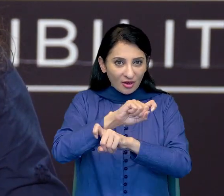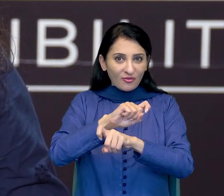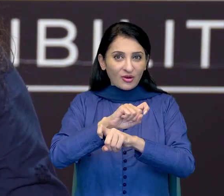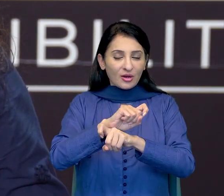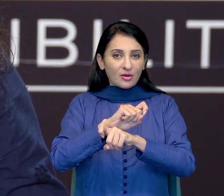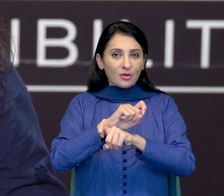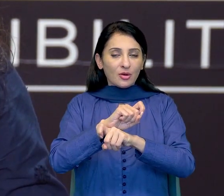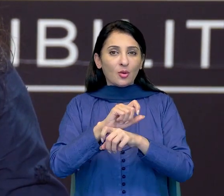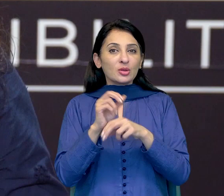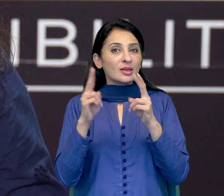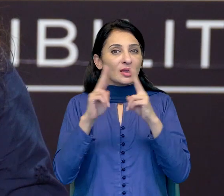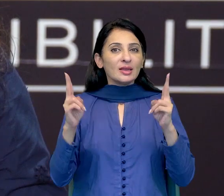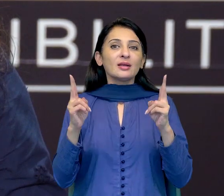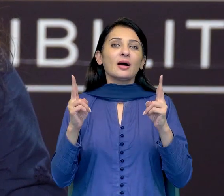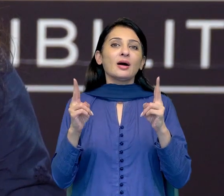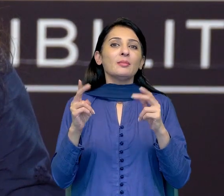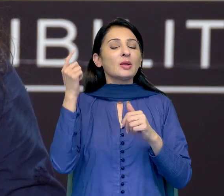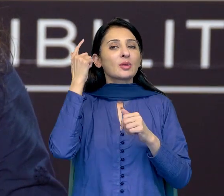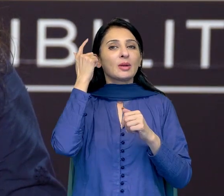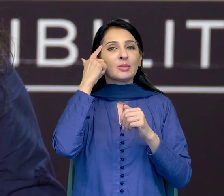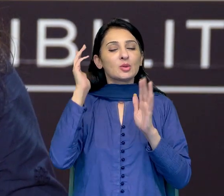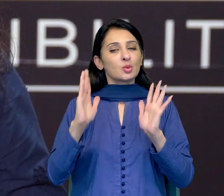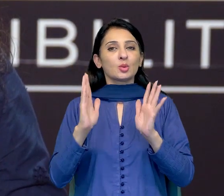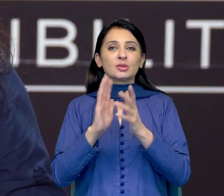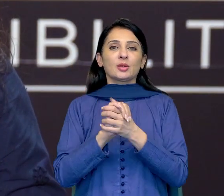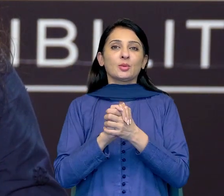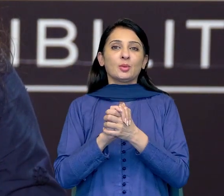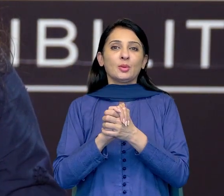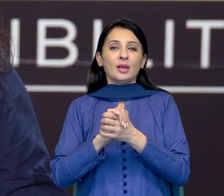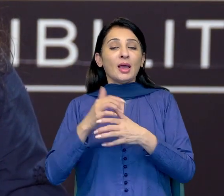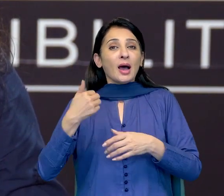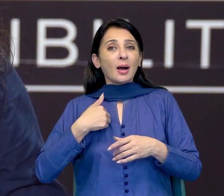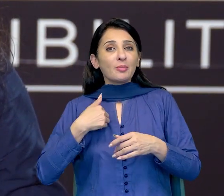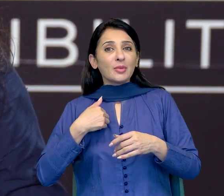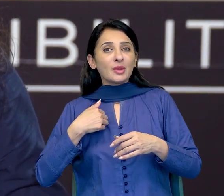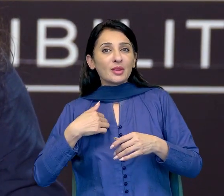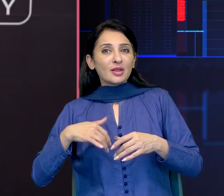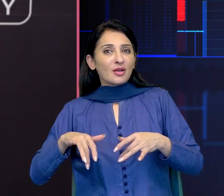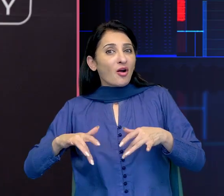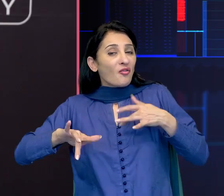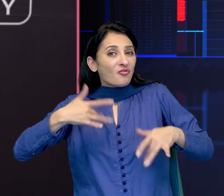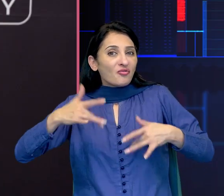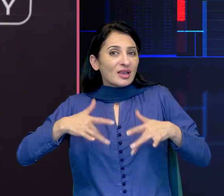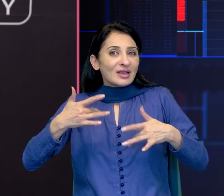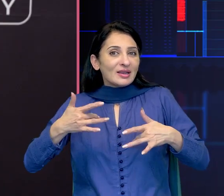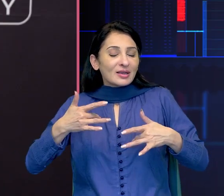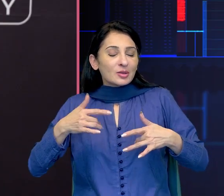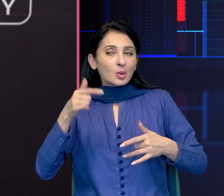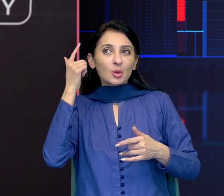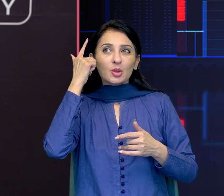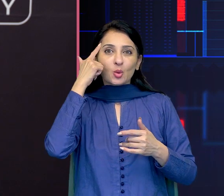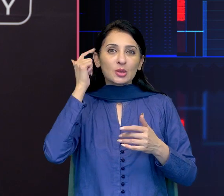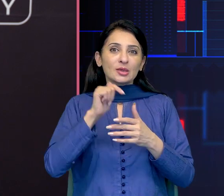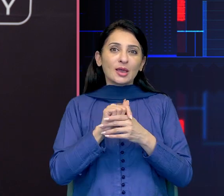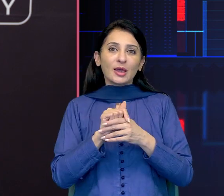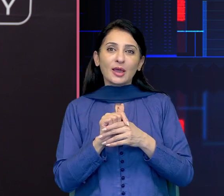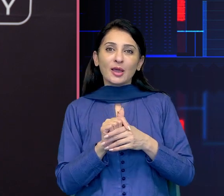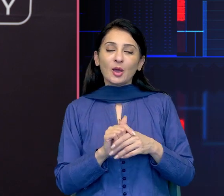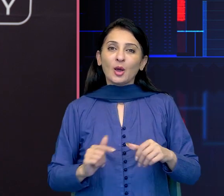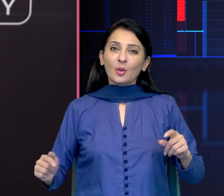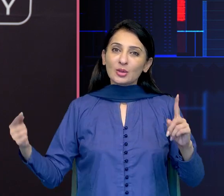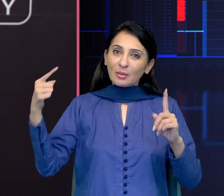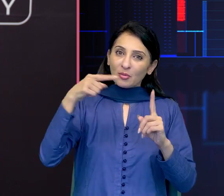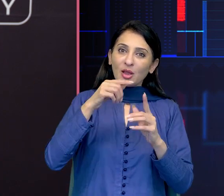the use of the material in terms of scale, and according to the feelings